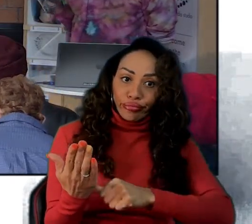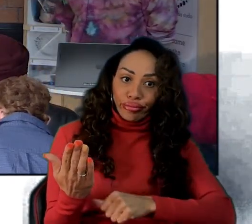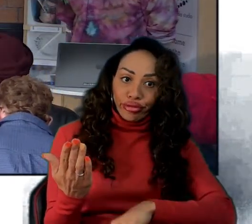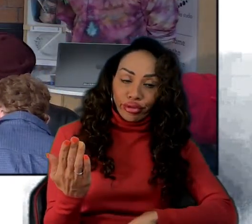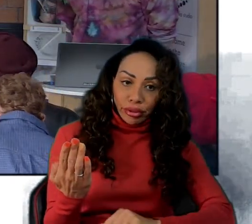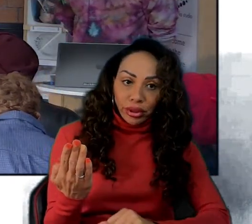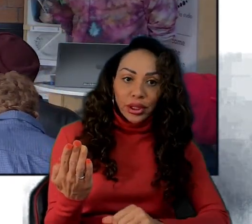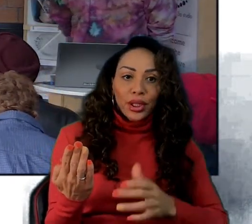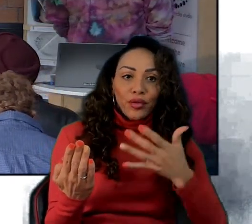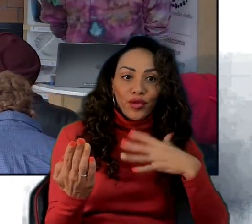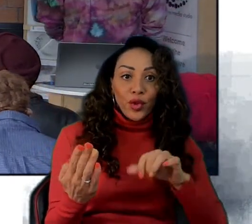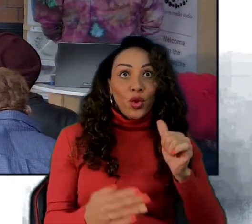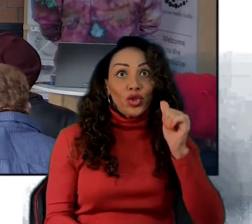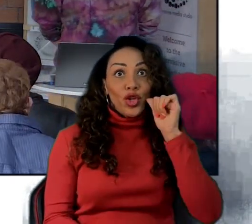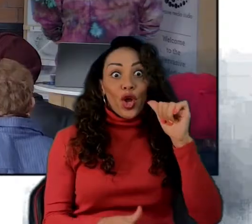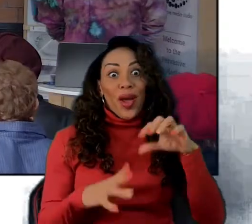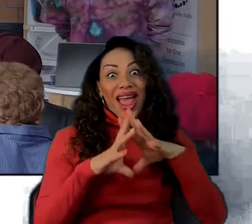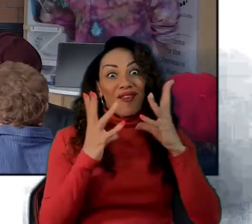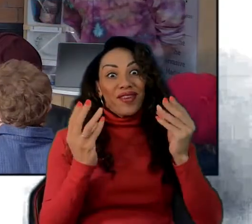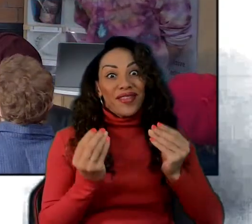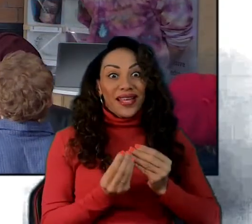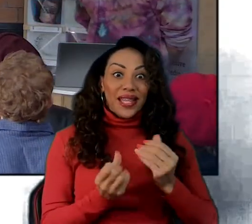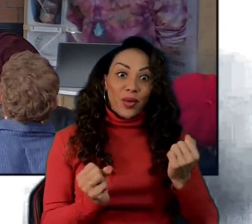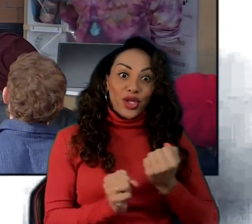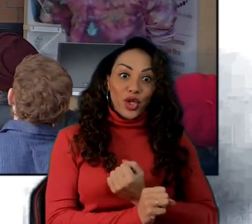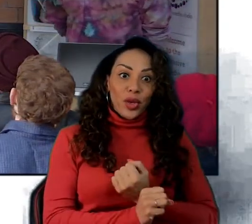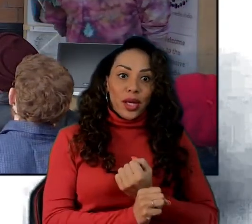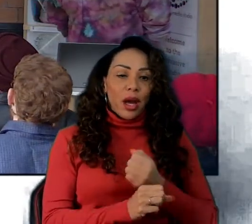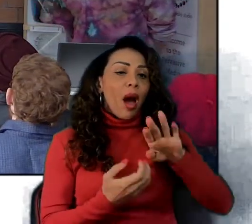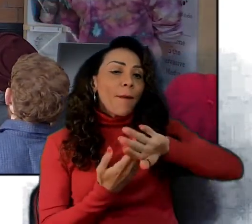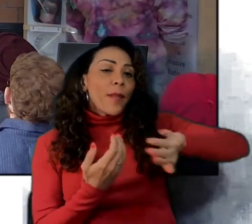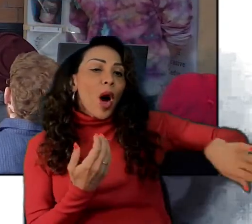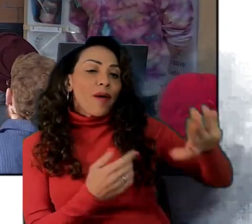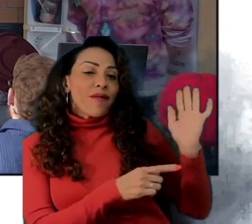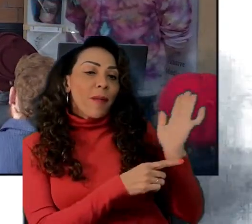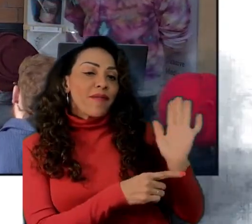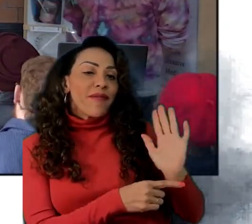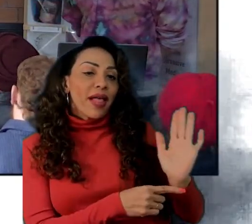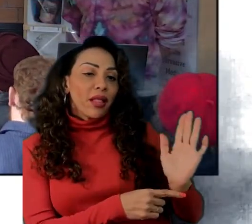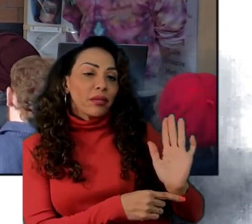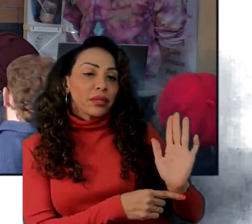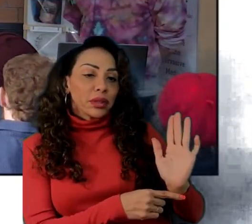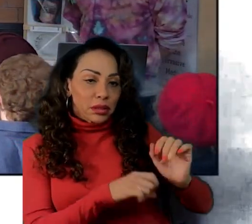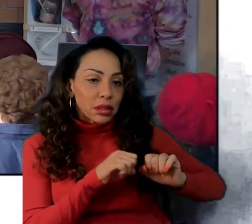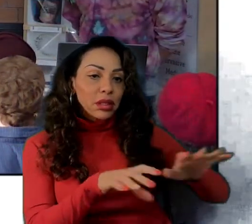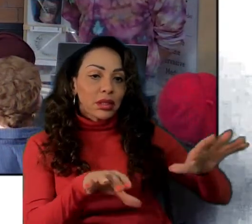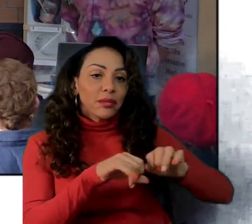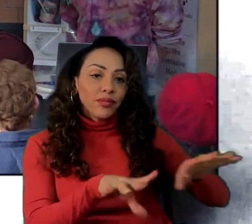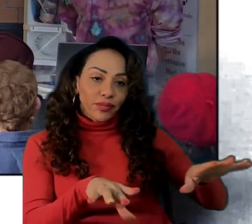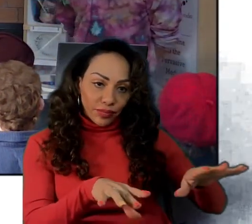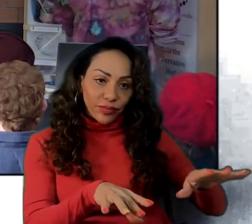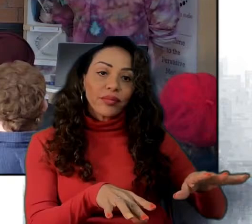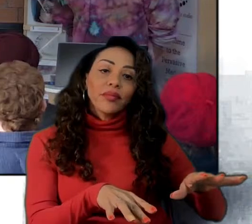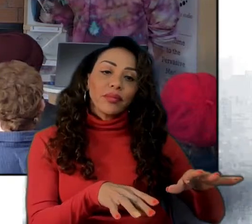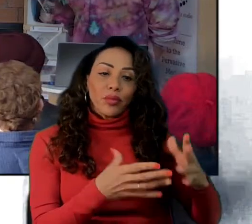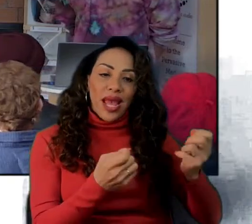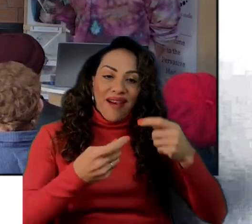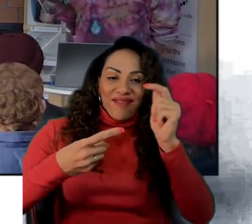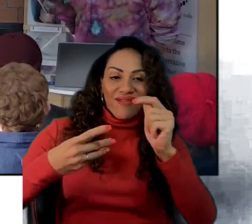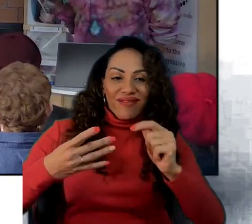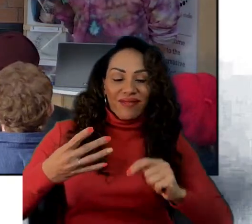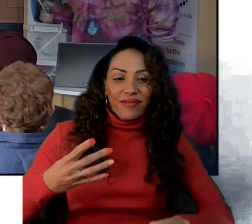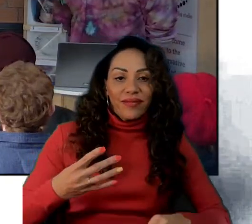broad sense of what we're doing, really encourage you to check that out. All right. Our speaker for today is Jon